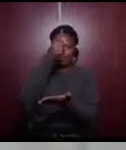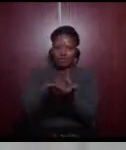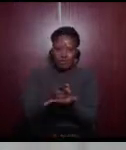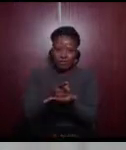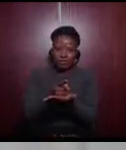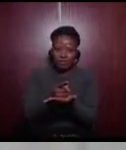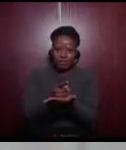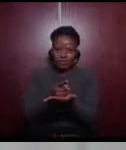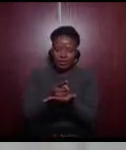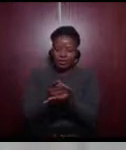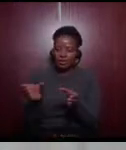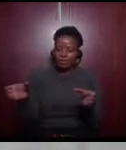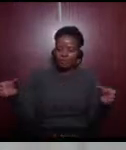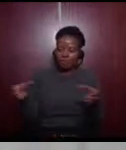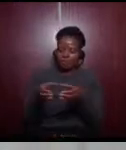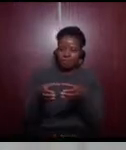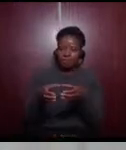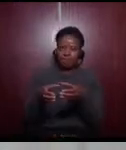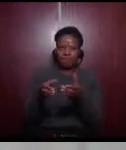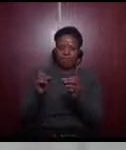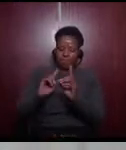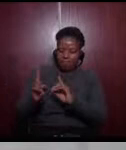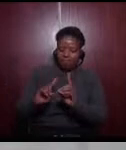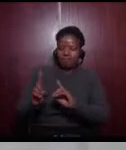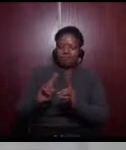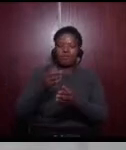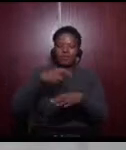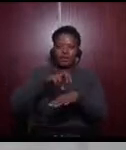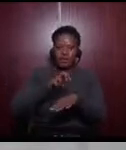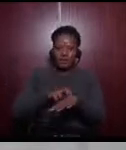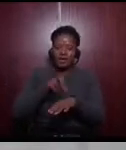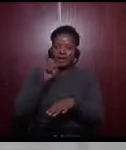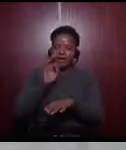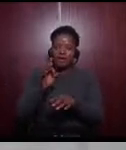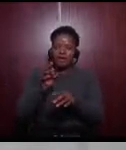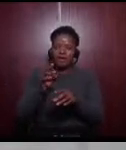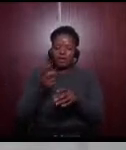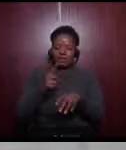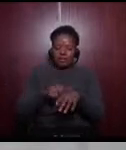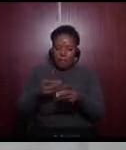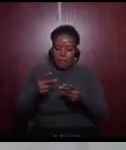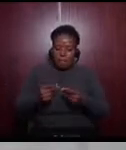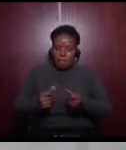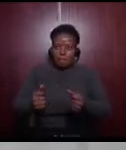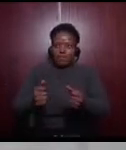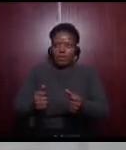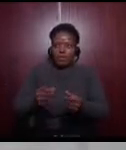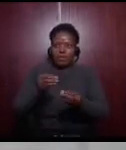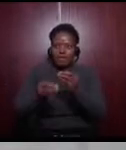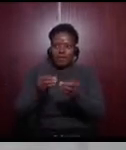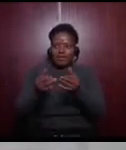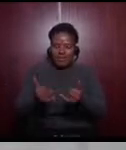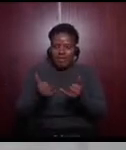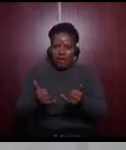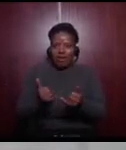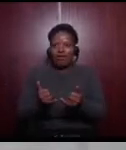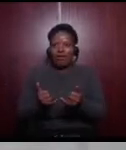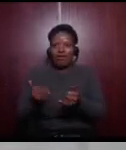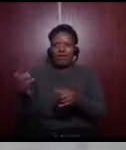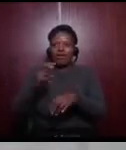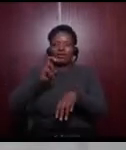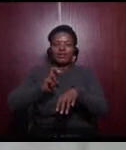convene. But in a matter of in an emergency situation, then the time frame obviously has to be